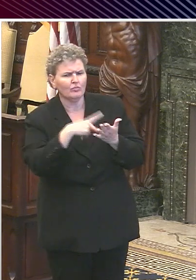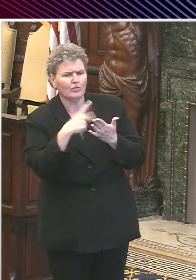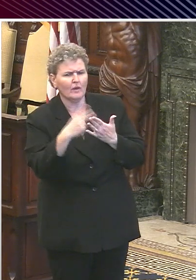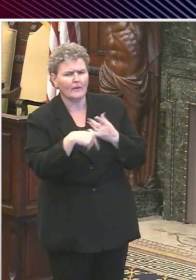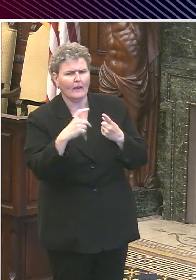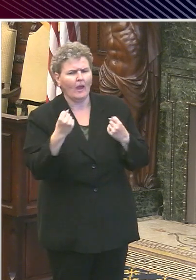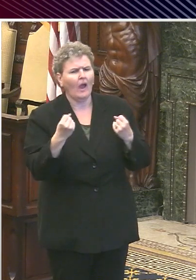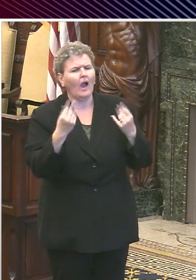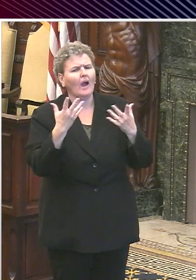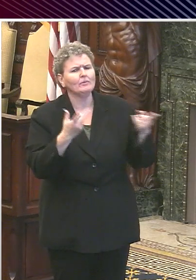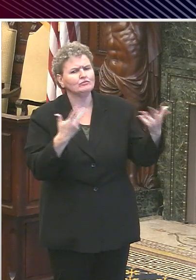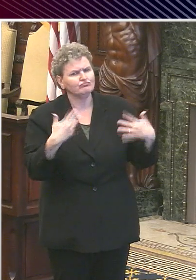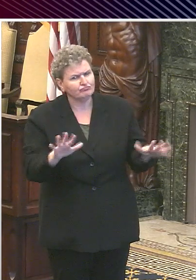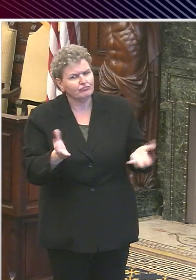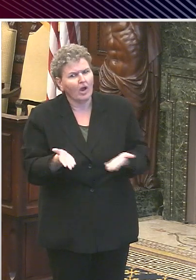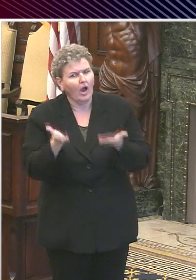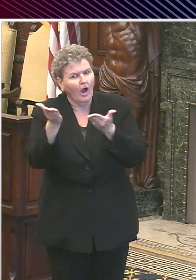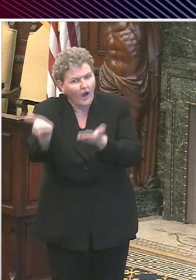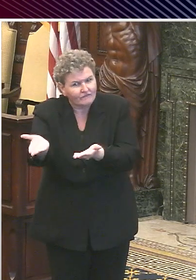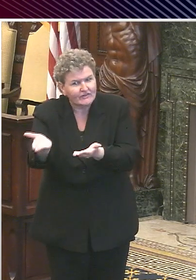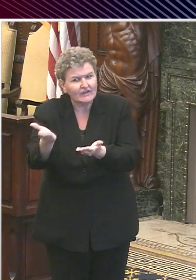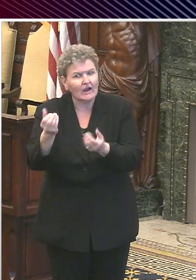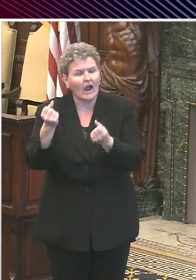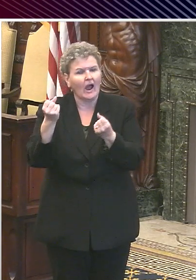that buy someone?